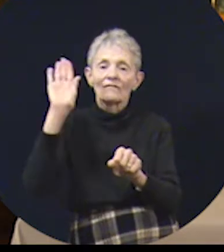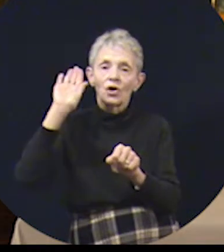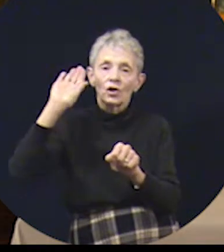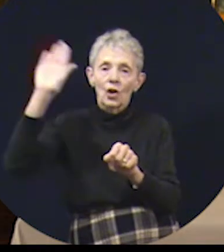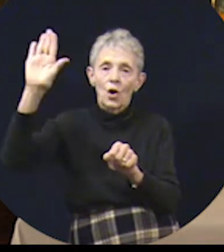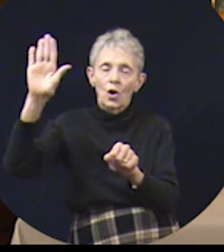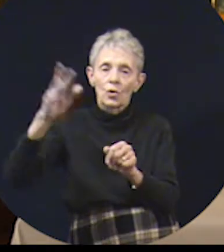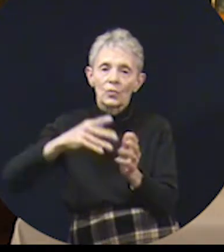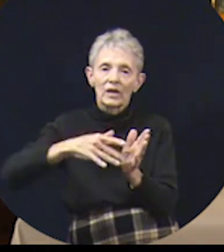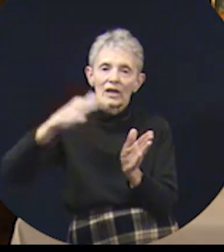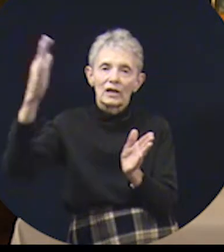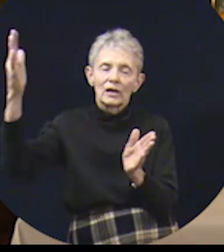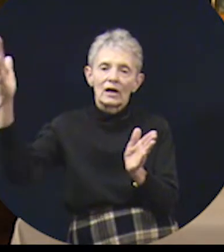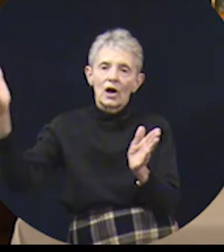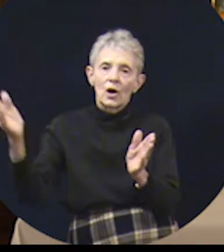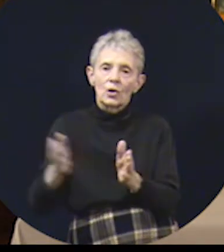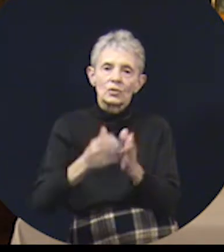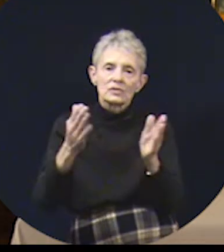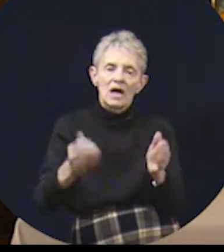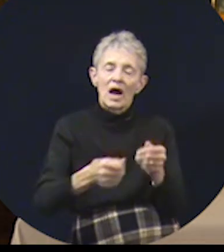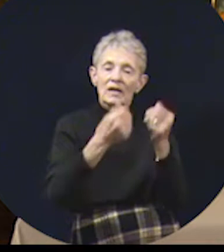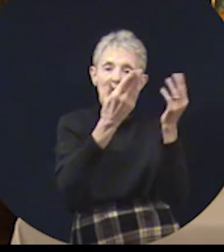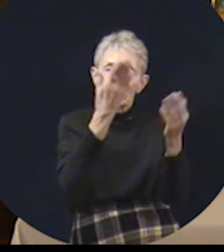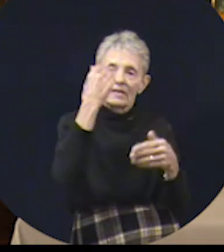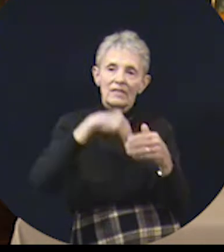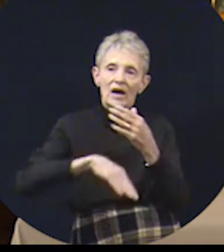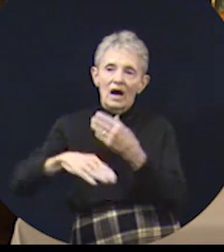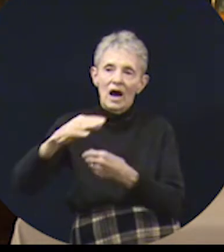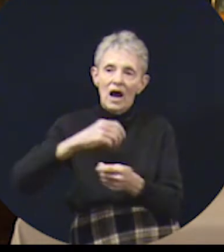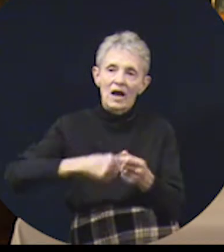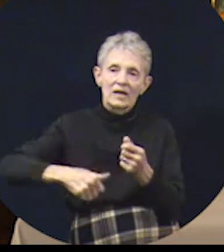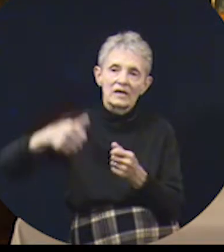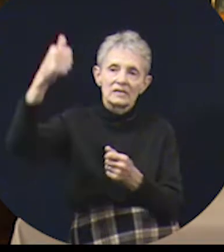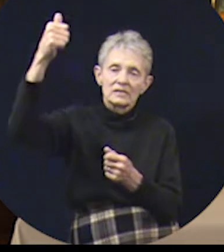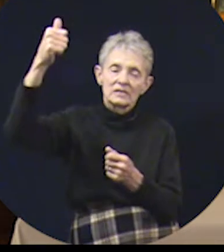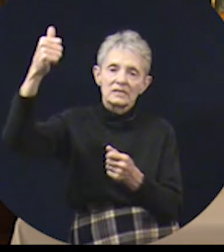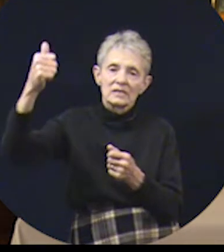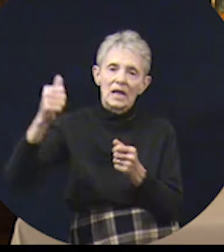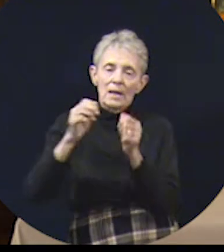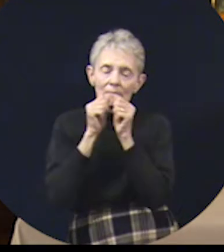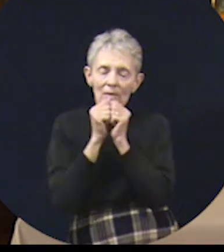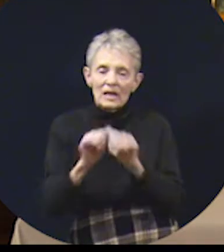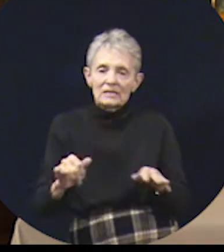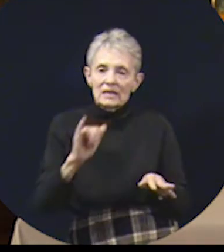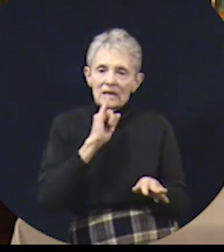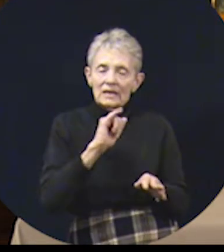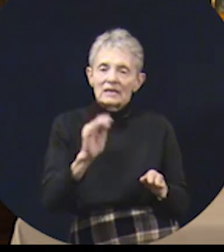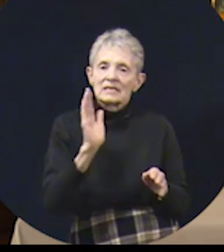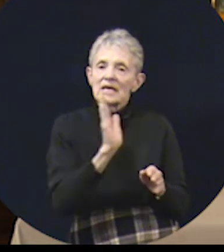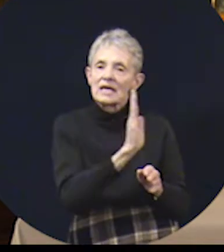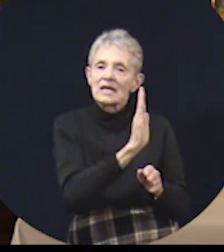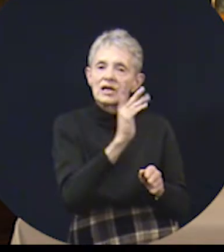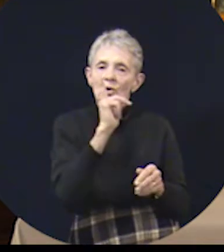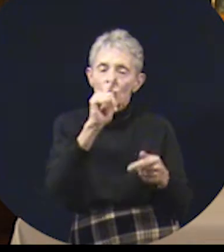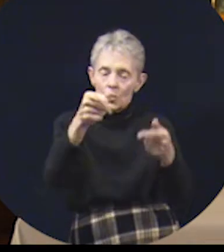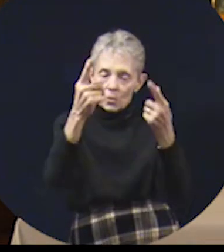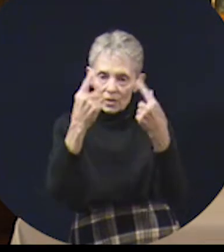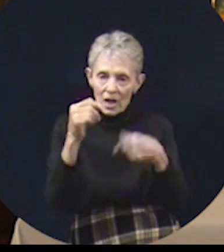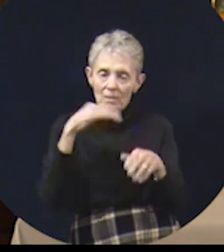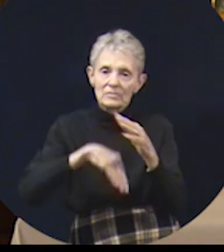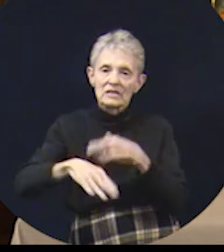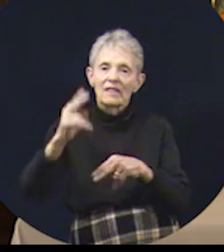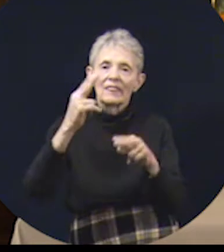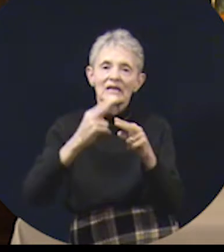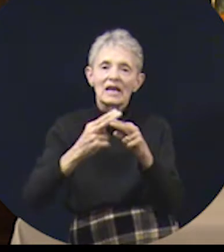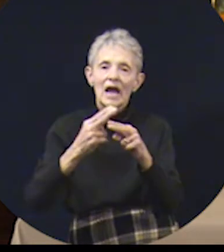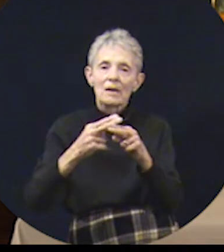of your glory. Hosanna in the highest. Blessed is he who